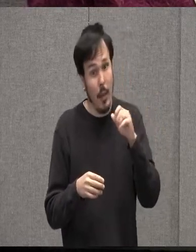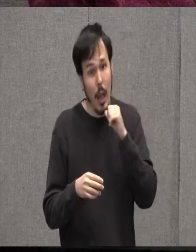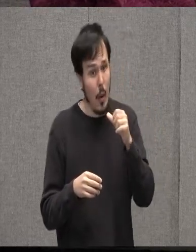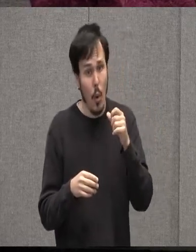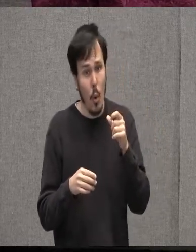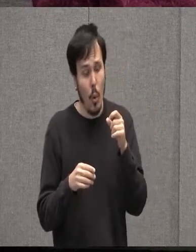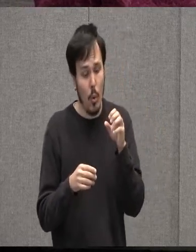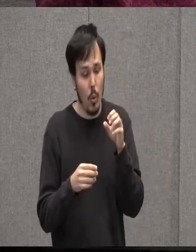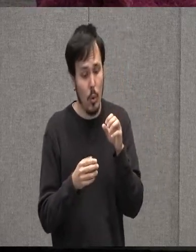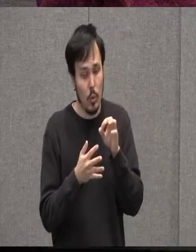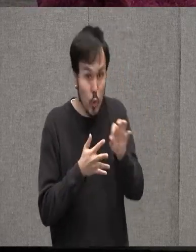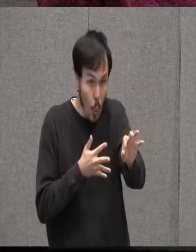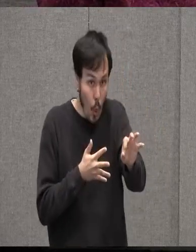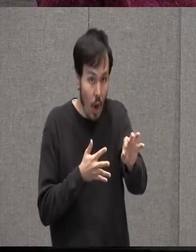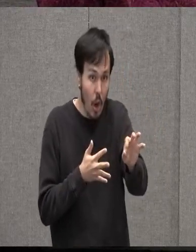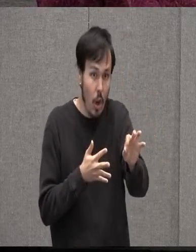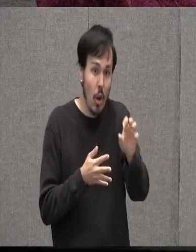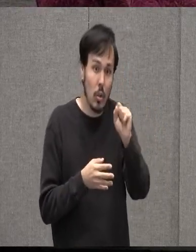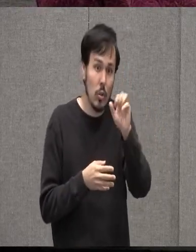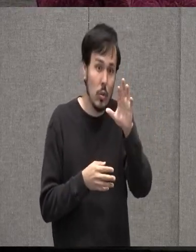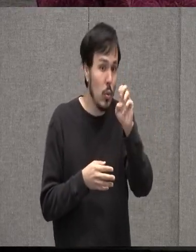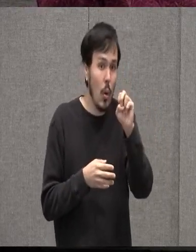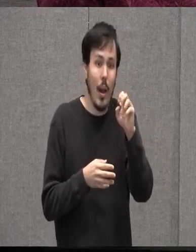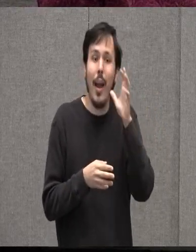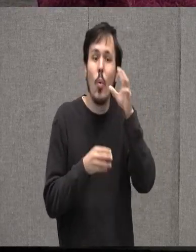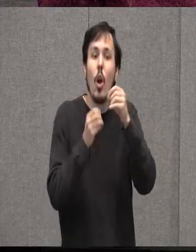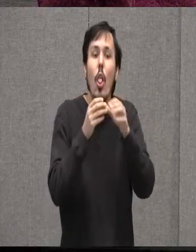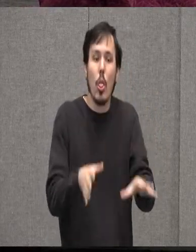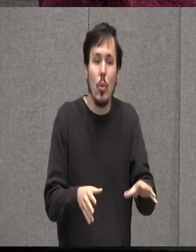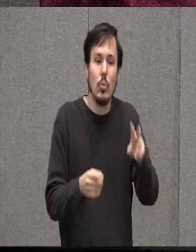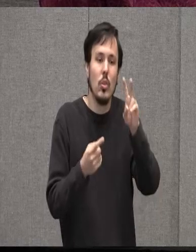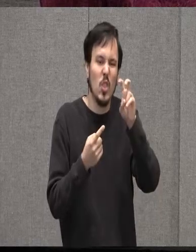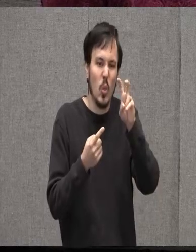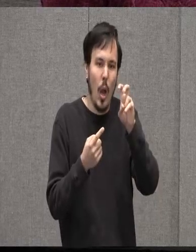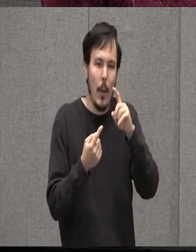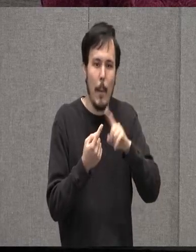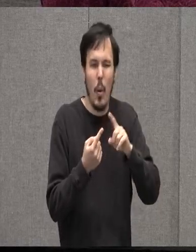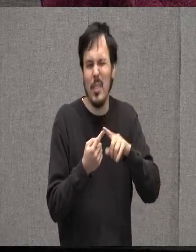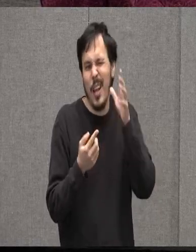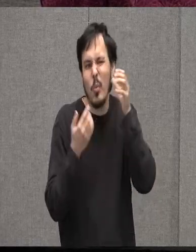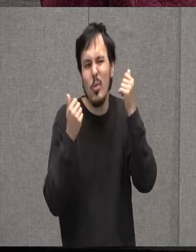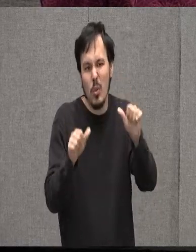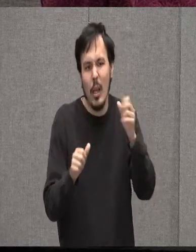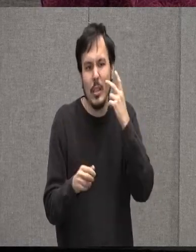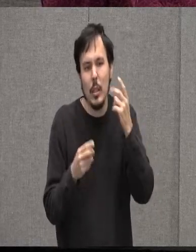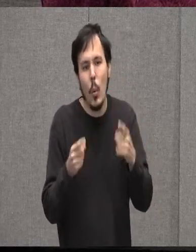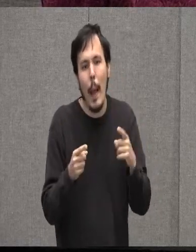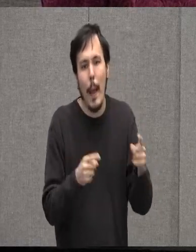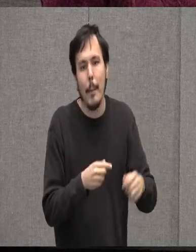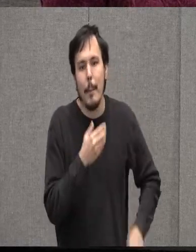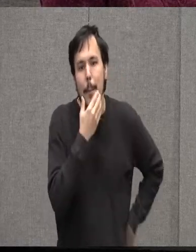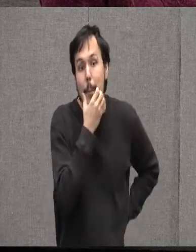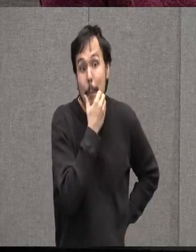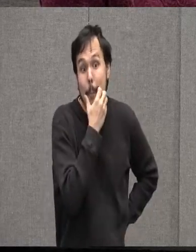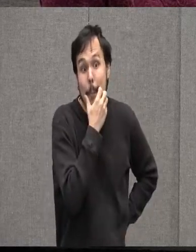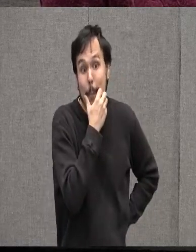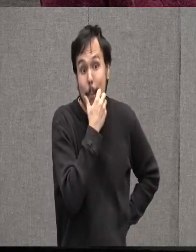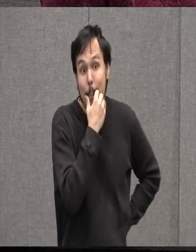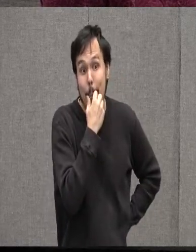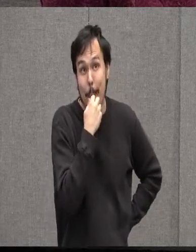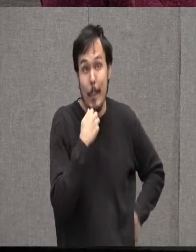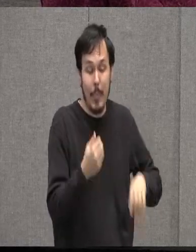I'm going to go ahead and roll, and what I have is, I have 3 2s. Okay, good. I